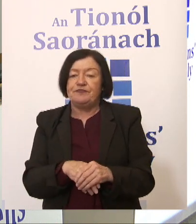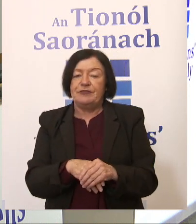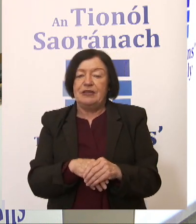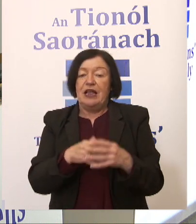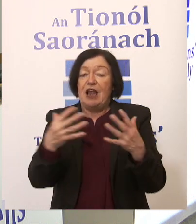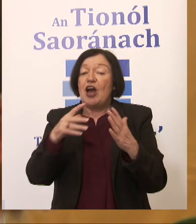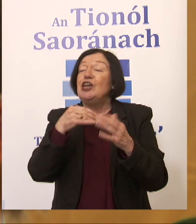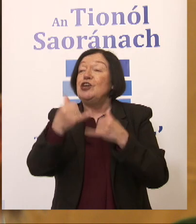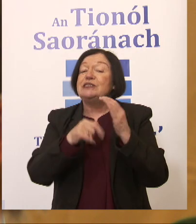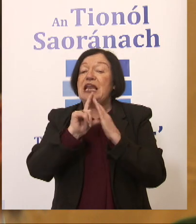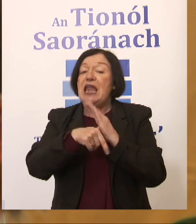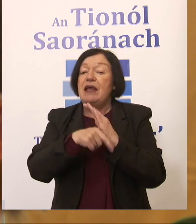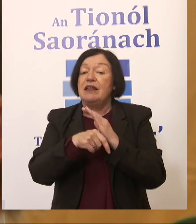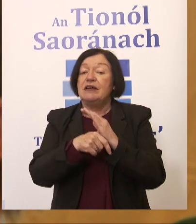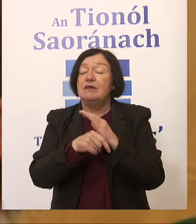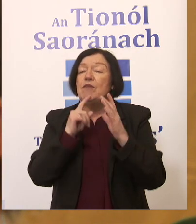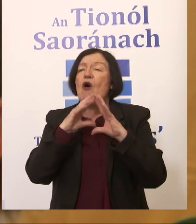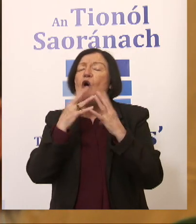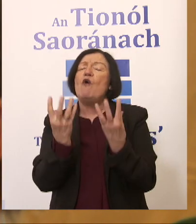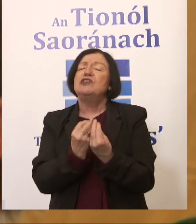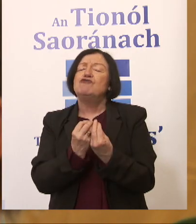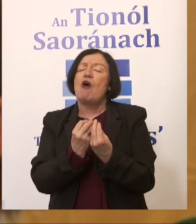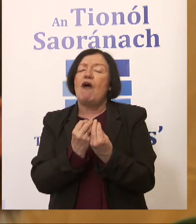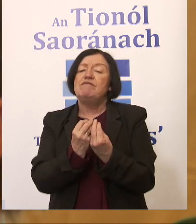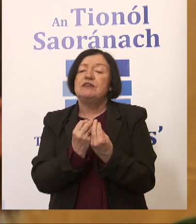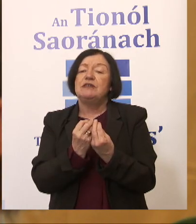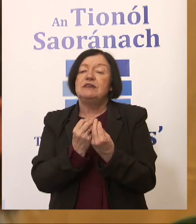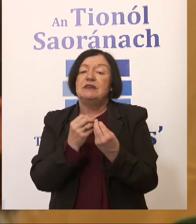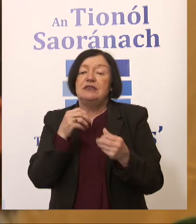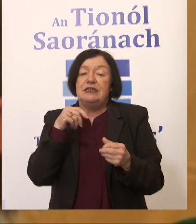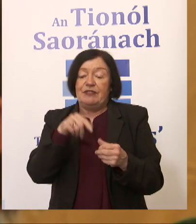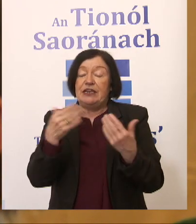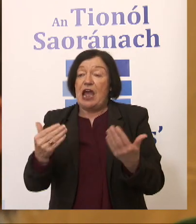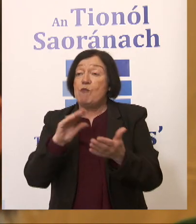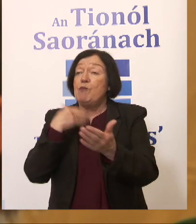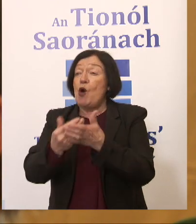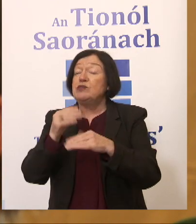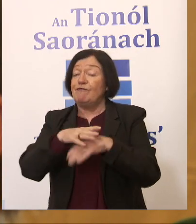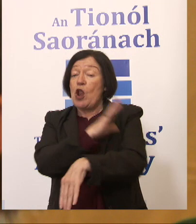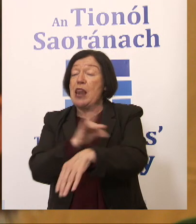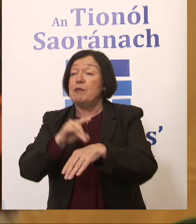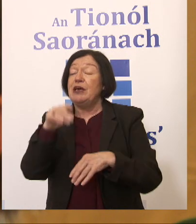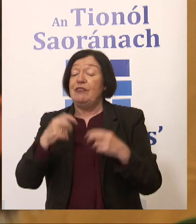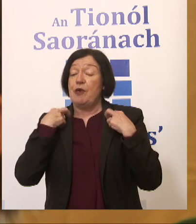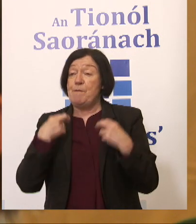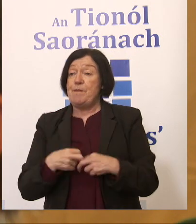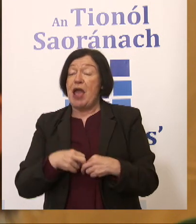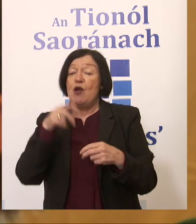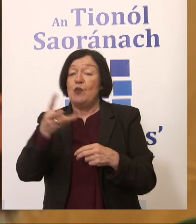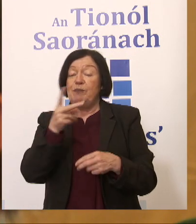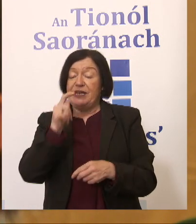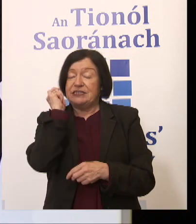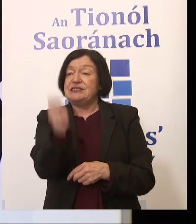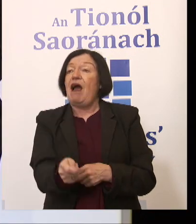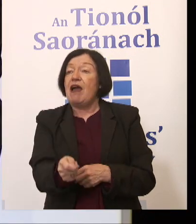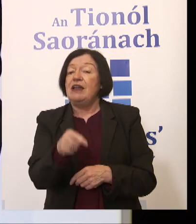years later. Broadly speaking, though, in terms of the mayoral proposal for Limerick, is that the mayor will be